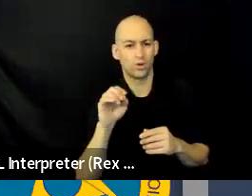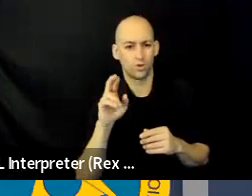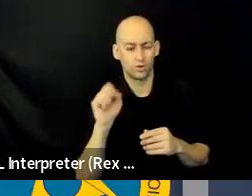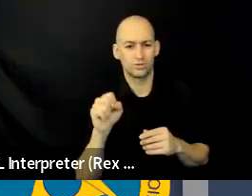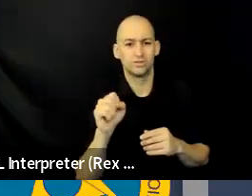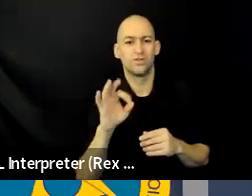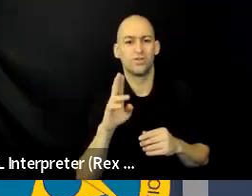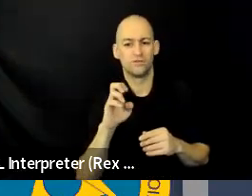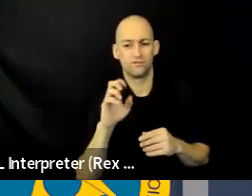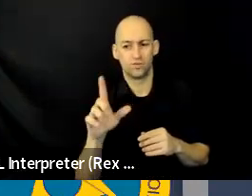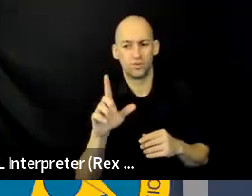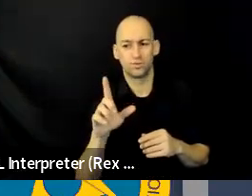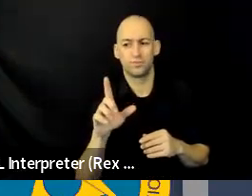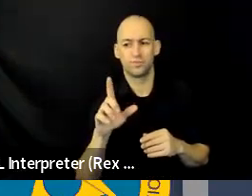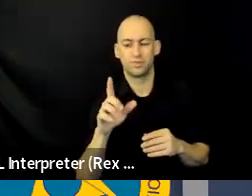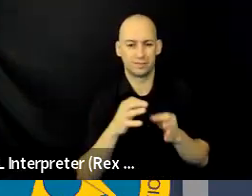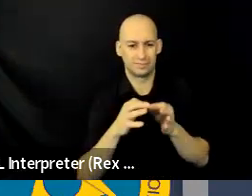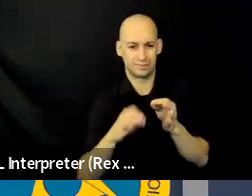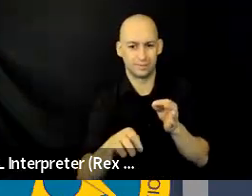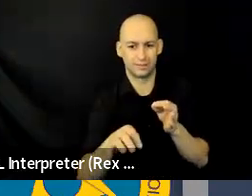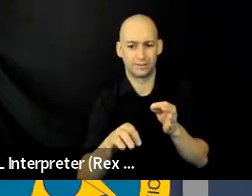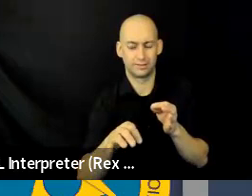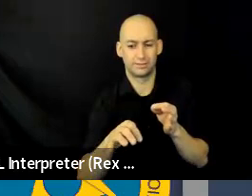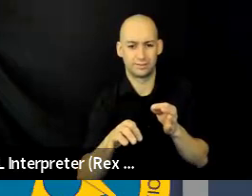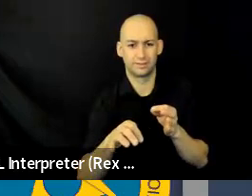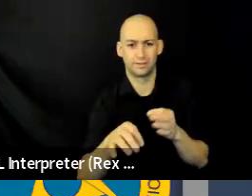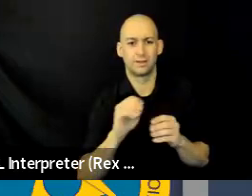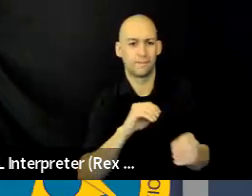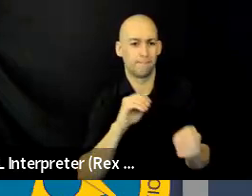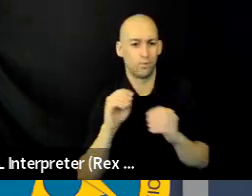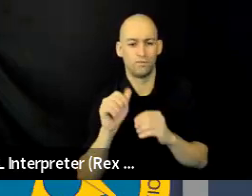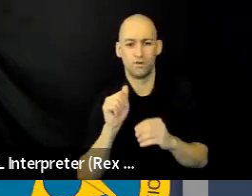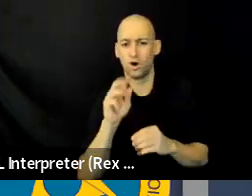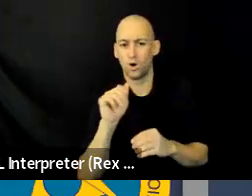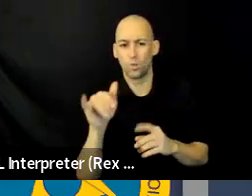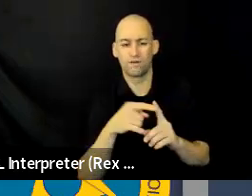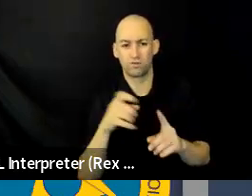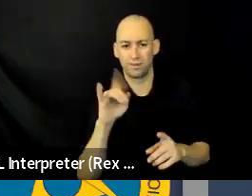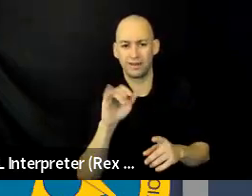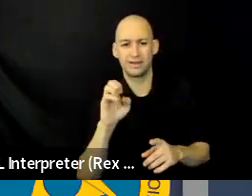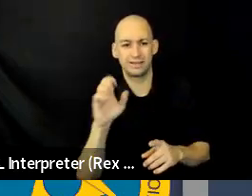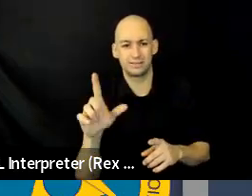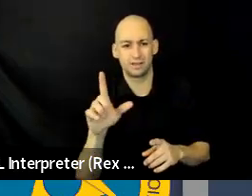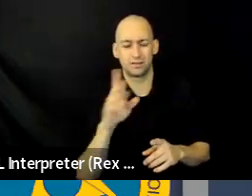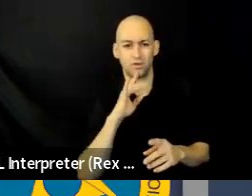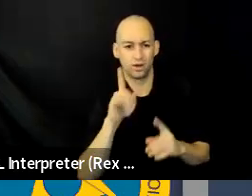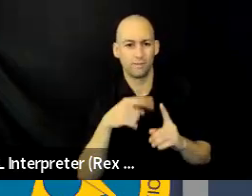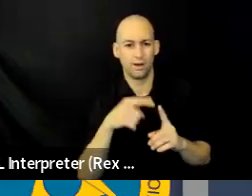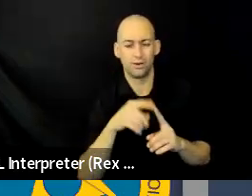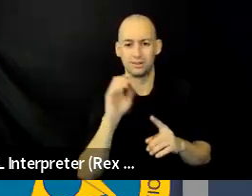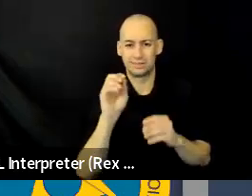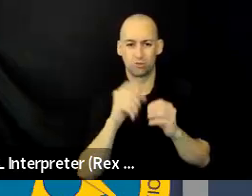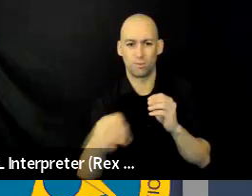fuel and do so safely, and move away from the diesel we're talking about and to zero